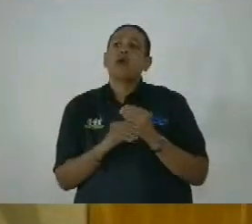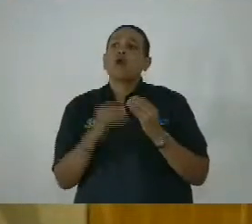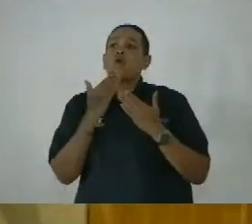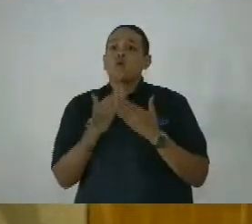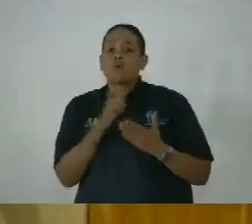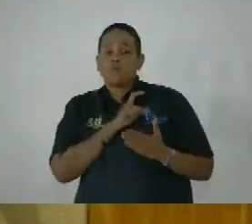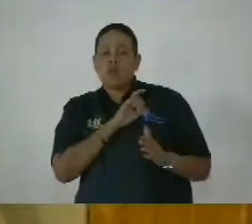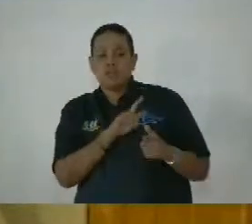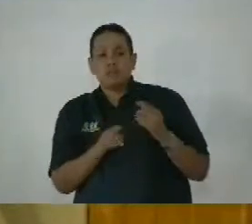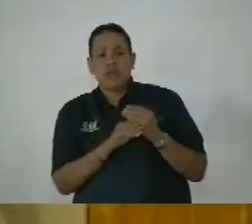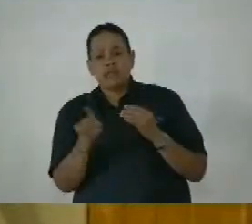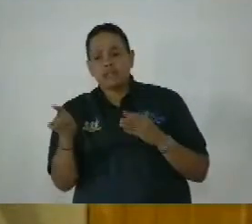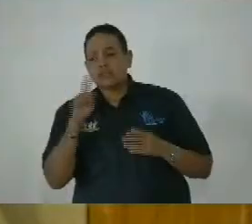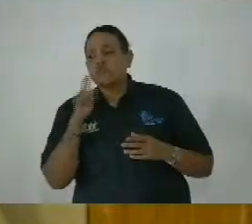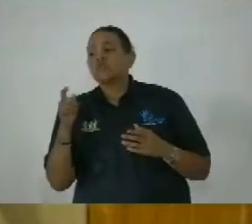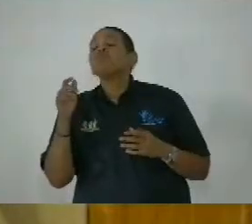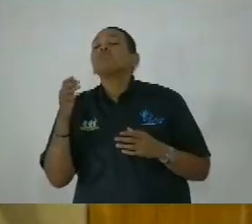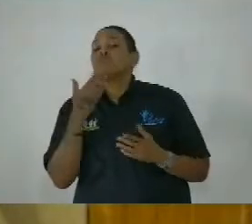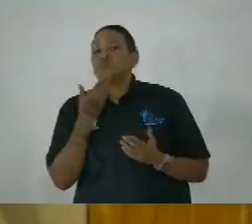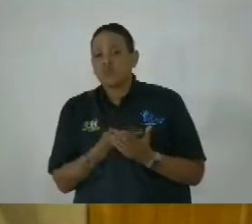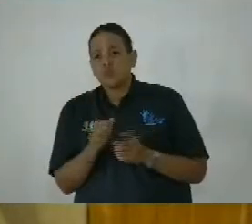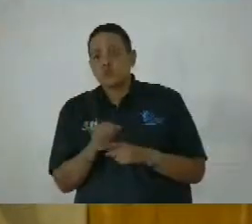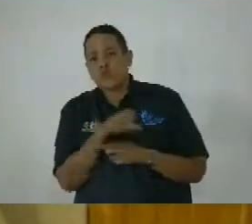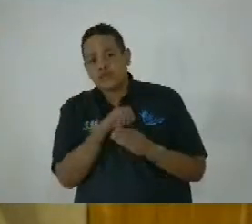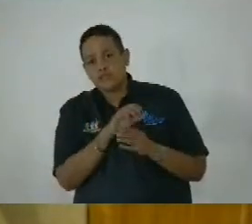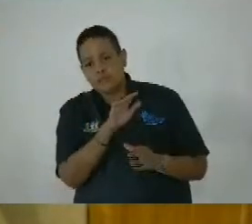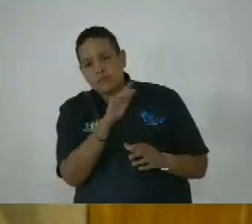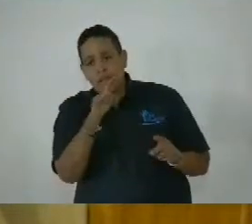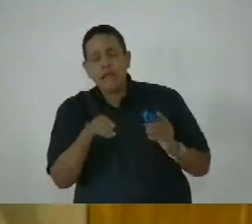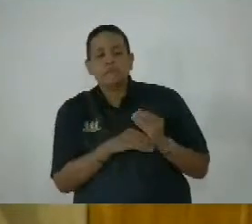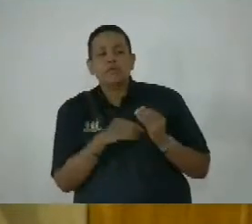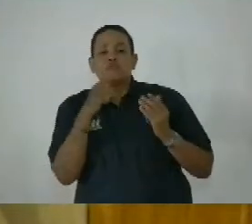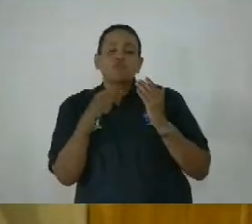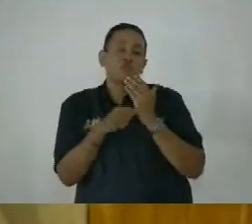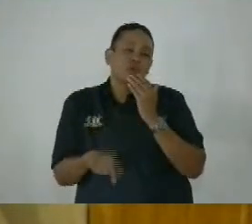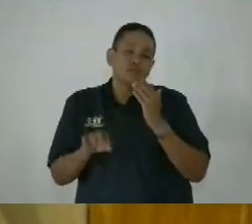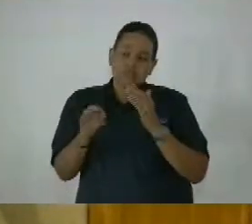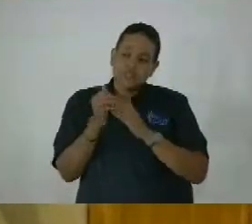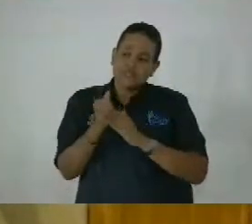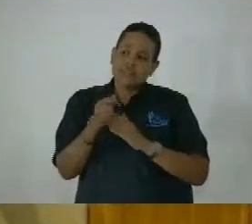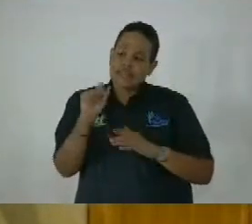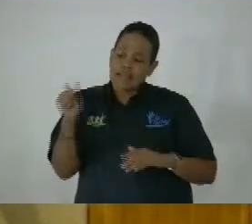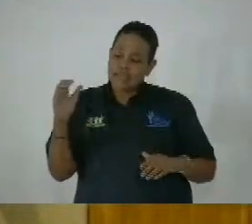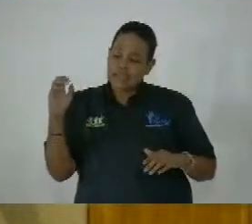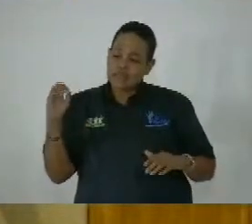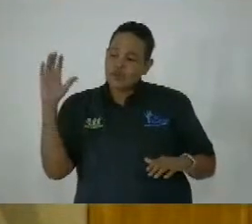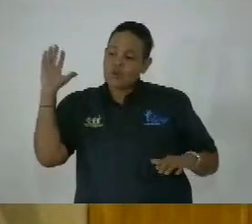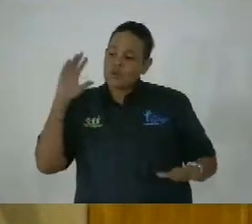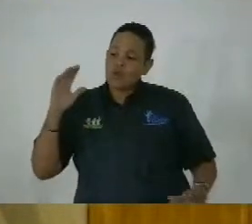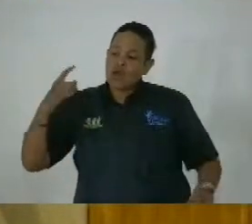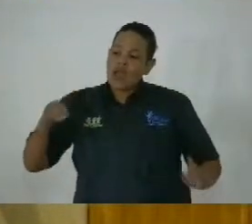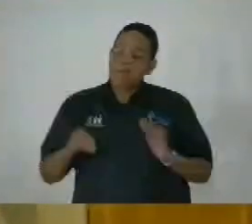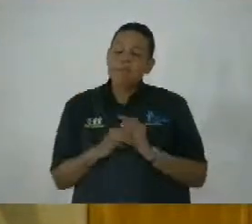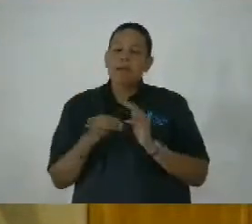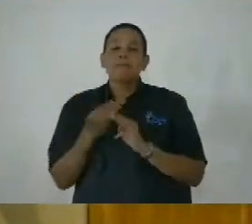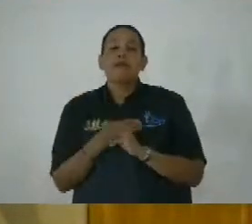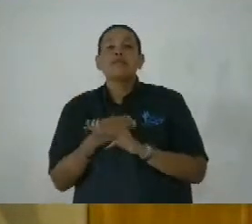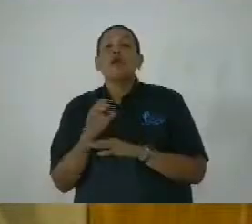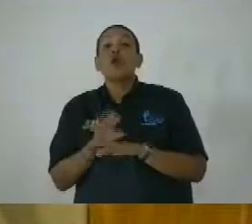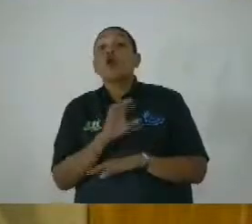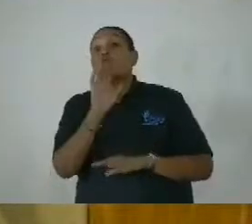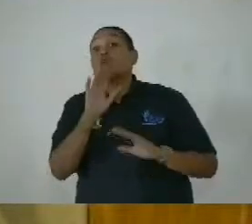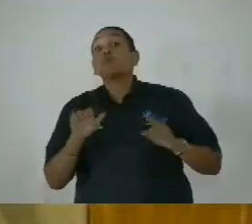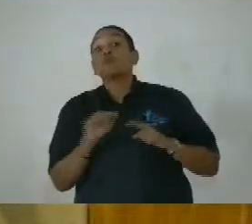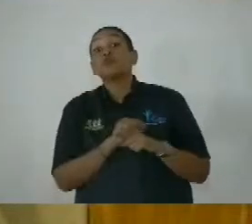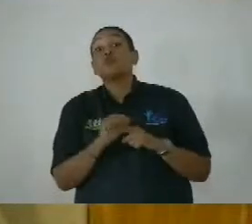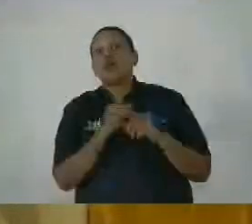officer, but he has training in that field. So as he has the qualification to lead any CO there. He's a mathematical computer